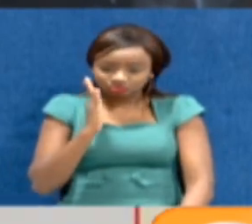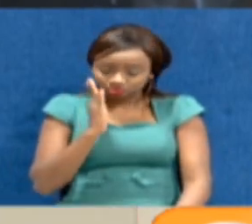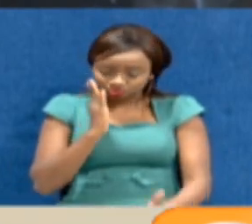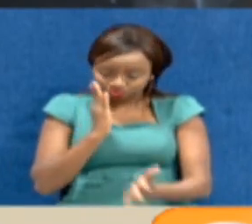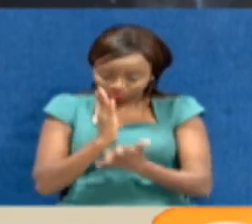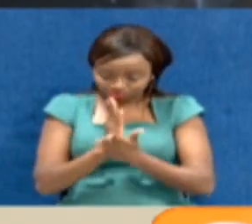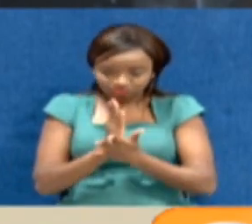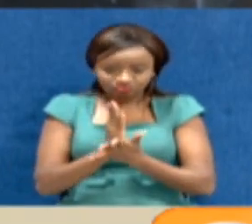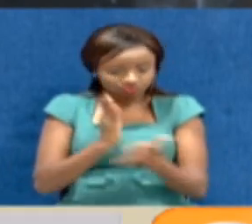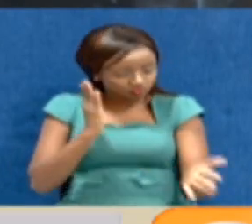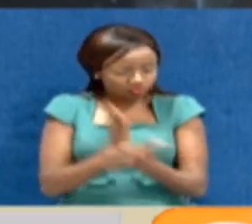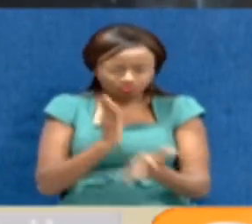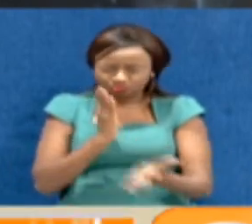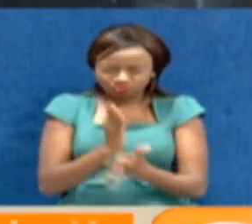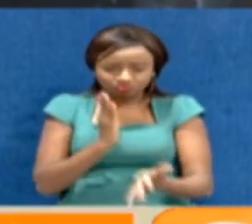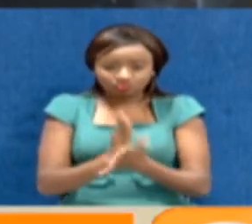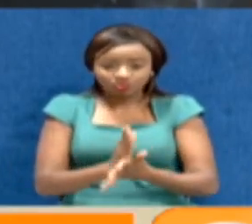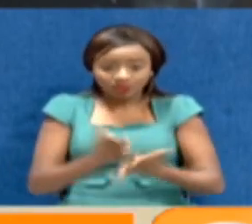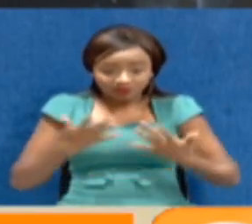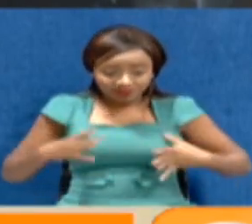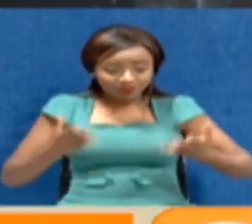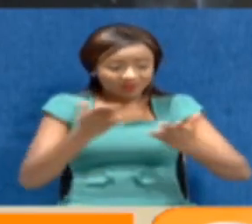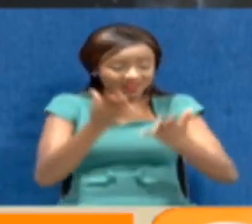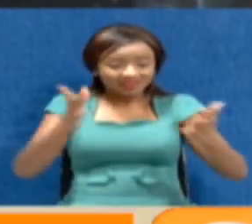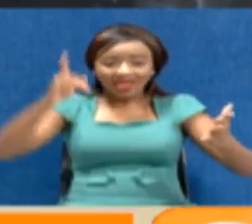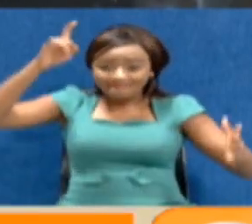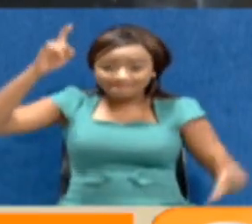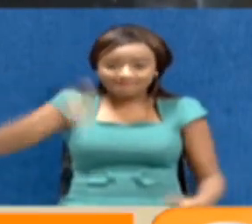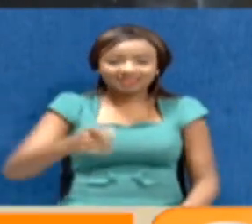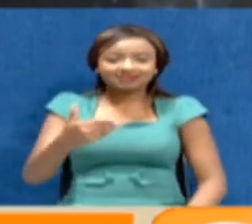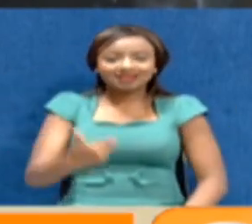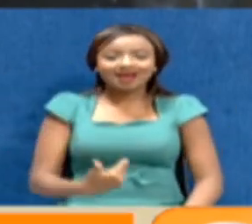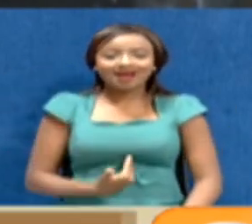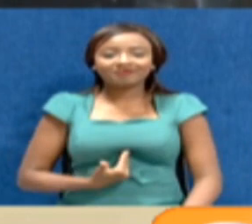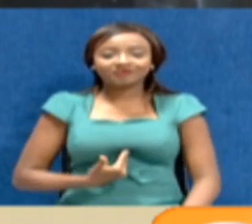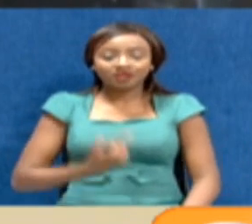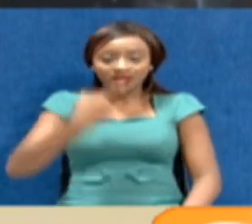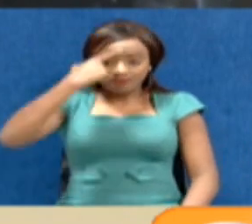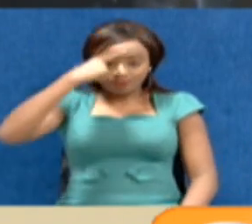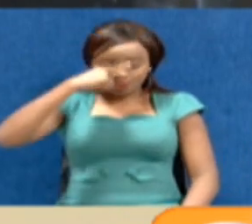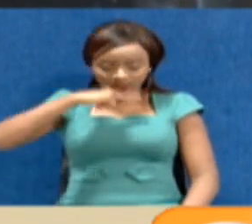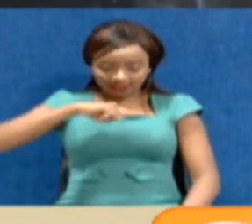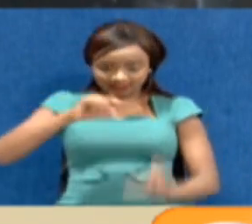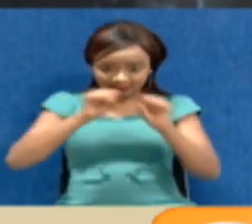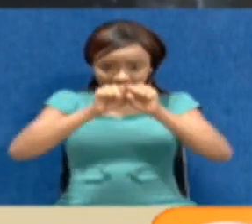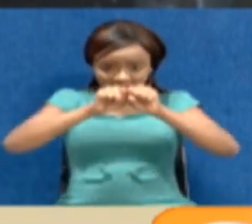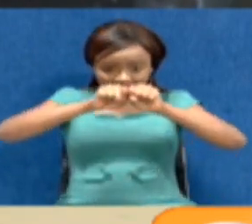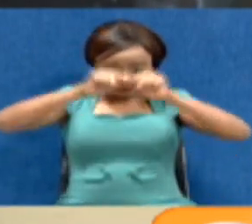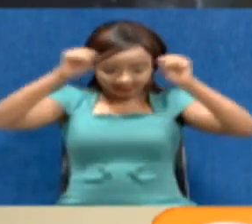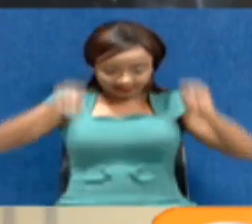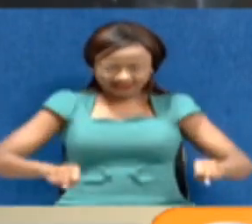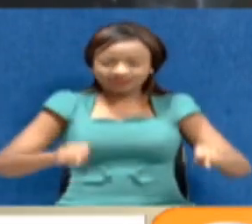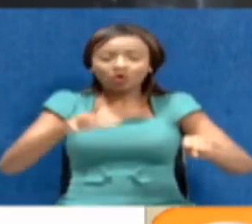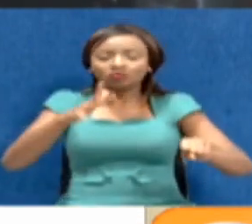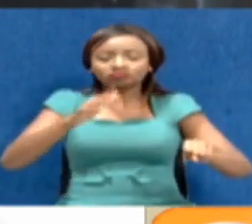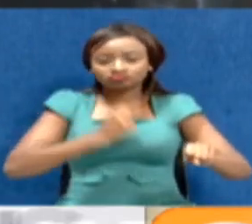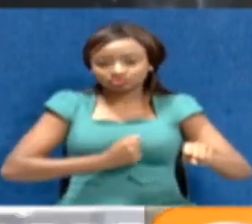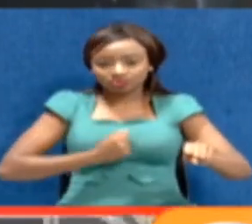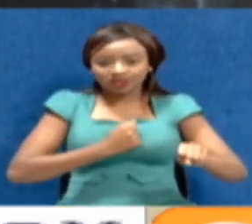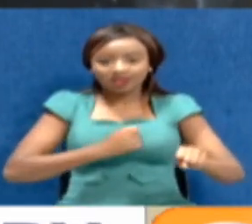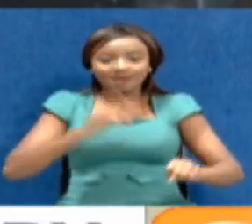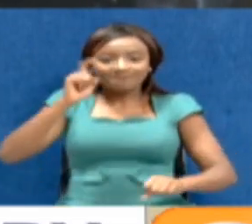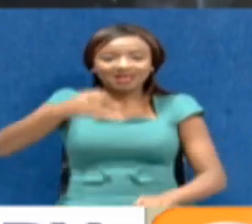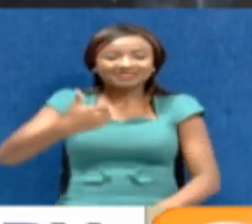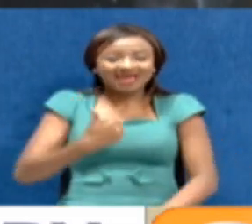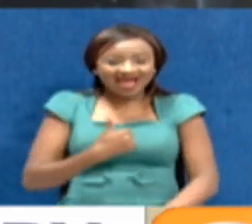task force members have told them themselves, they must have a self-policing system. Because the Ministry of Tourism will not